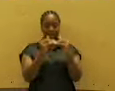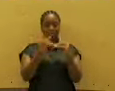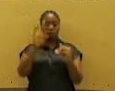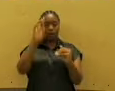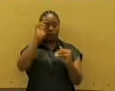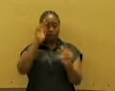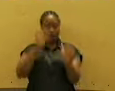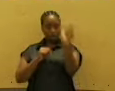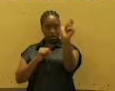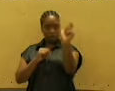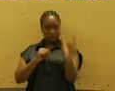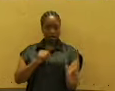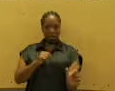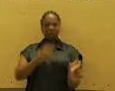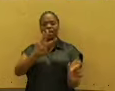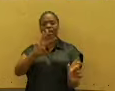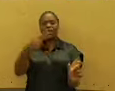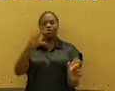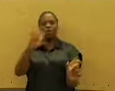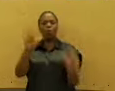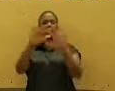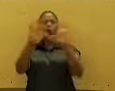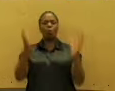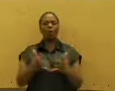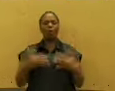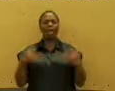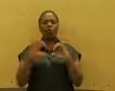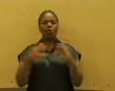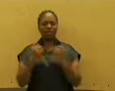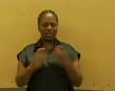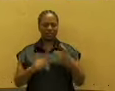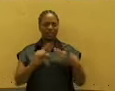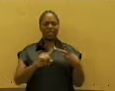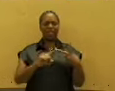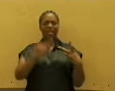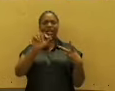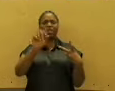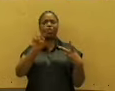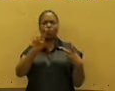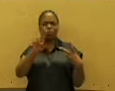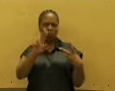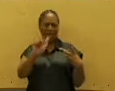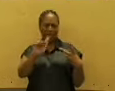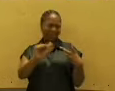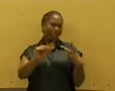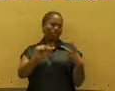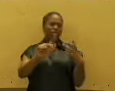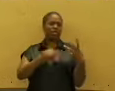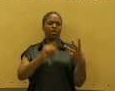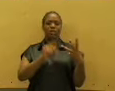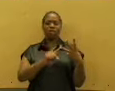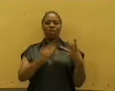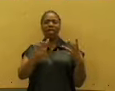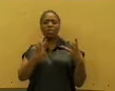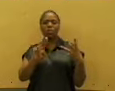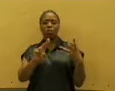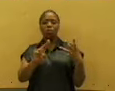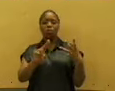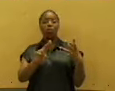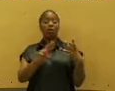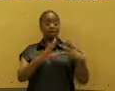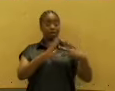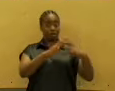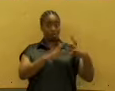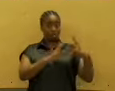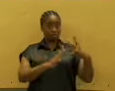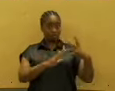the World Health Organization, from the UN, from the AU, from all these policies, please also think about your social experiences and what you might